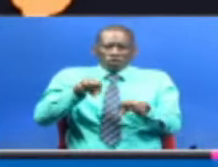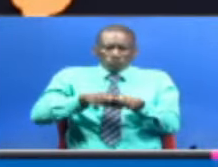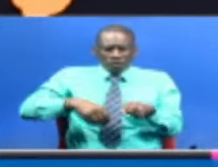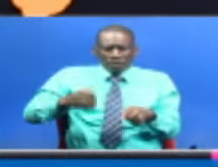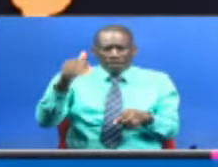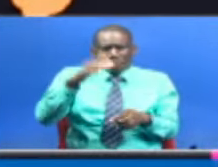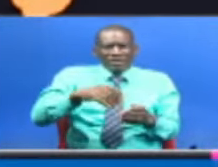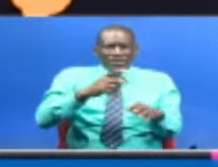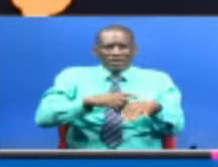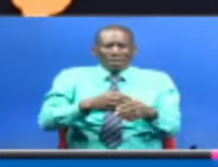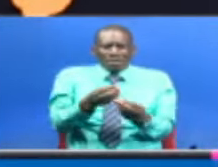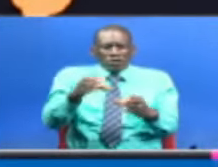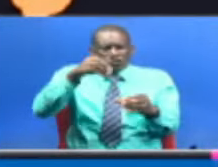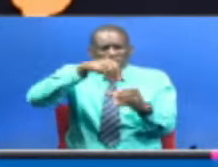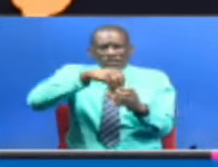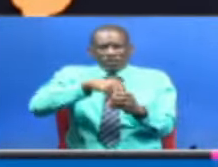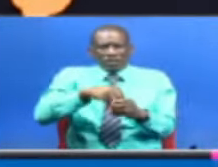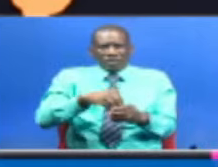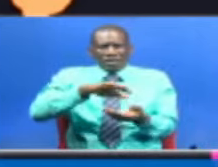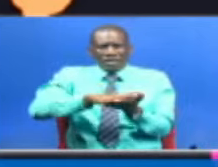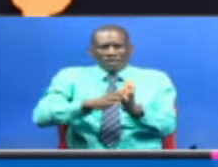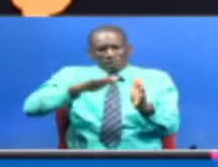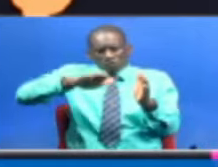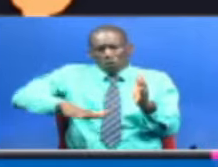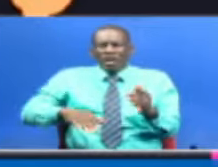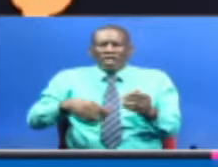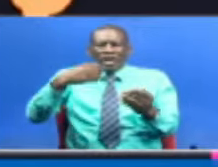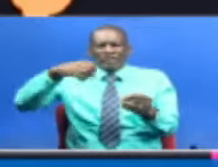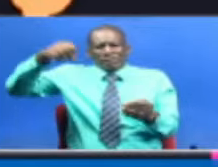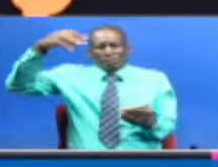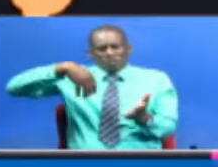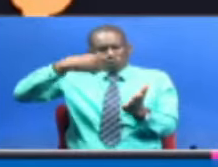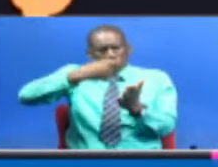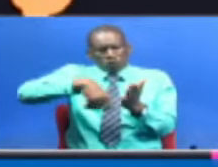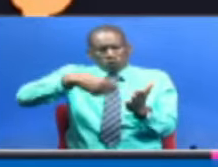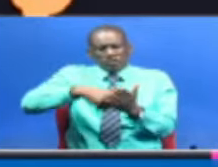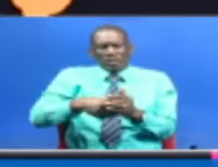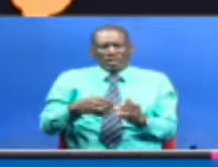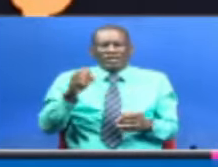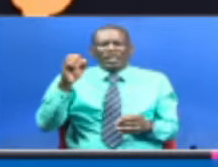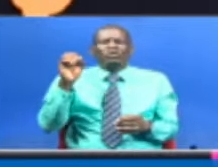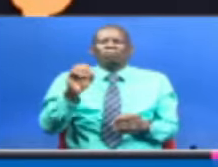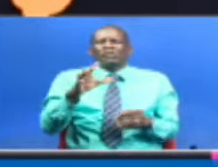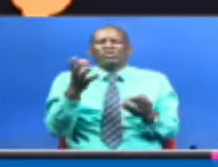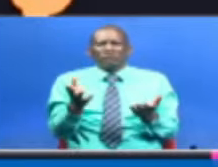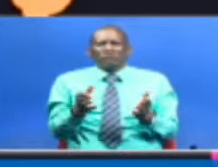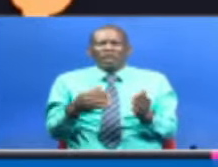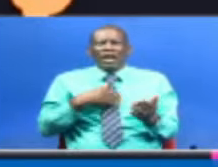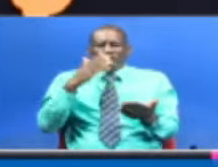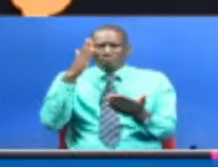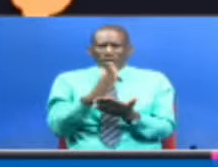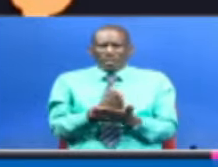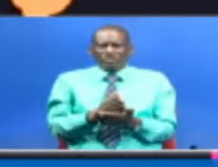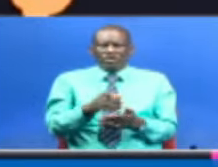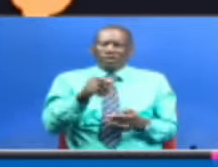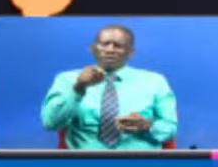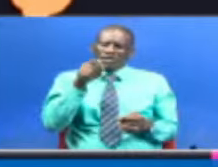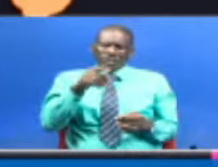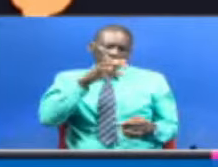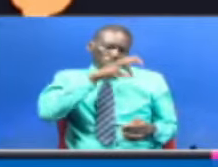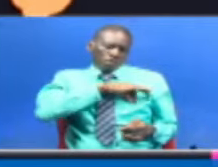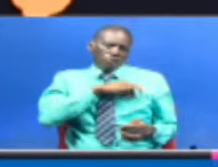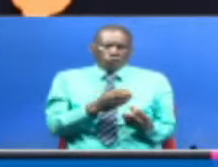these investments is becoming lower as the power tariffs are high. Yes. So I believe it's beneficial